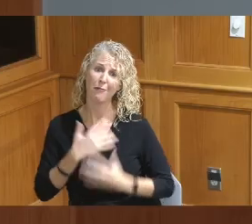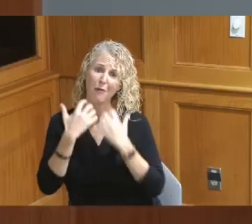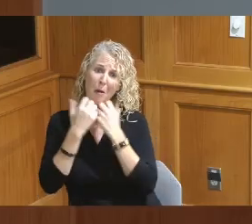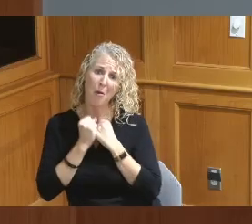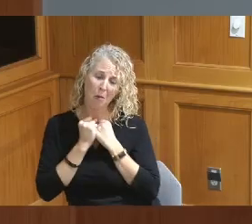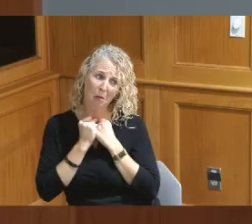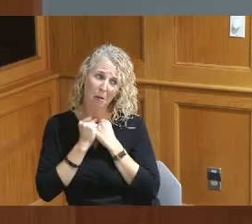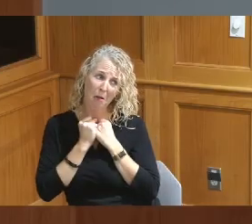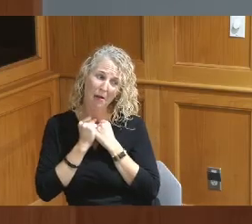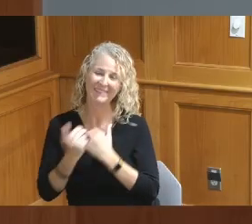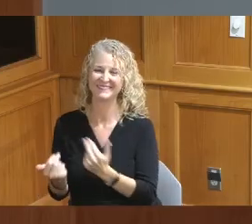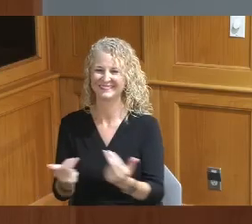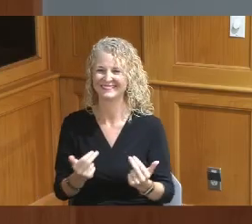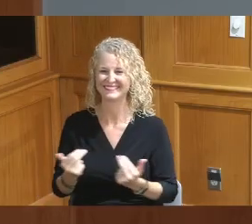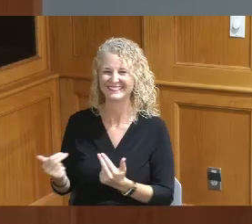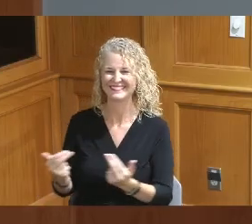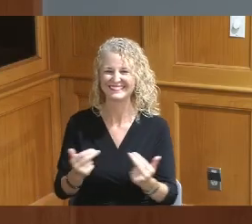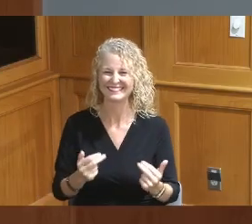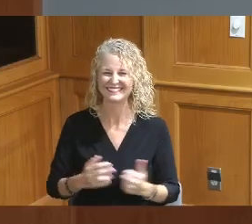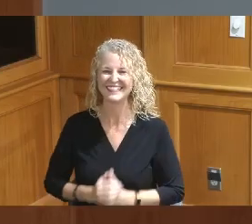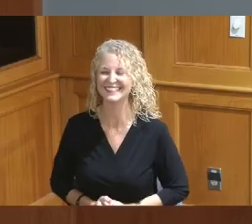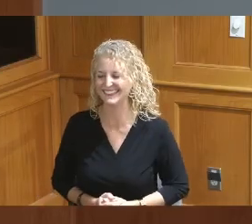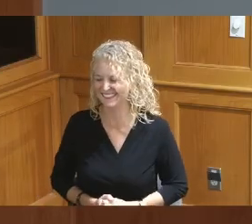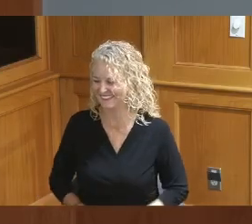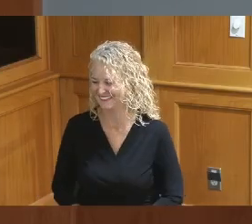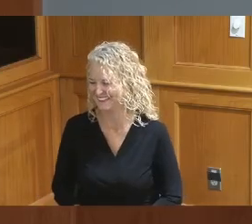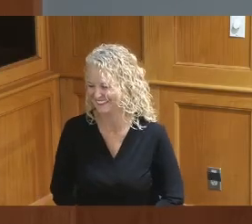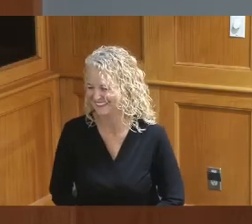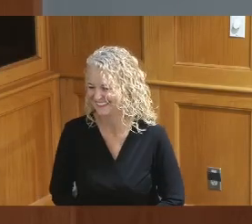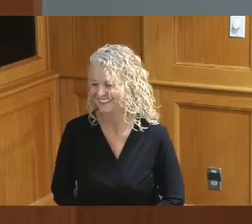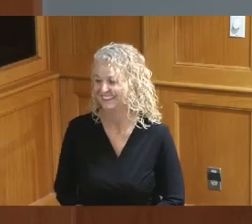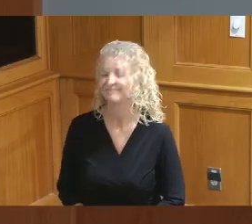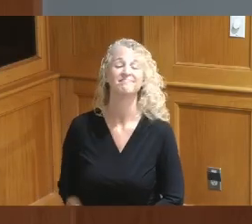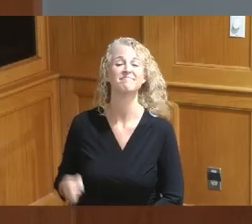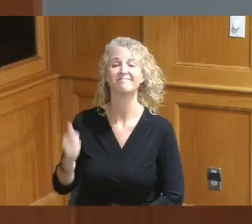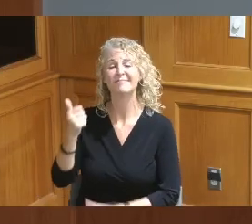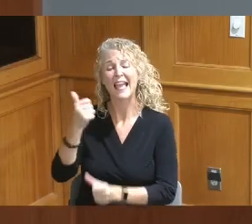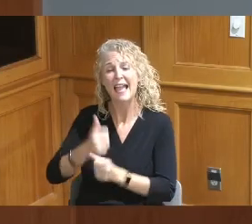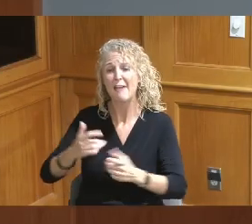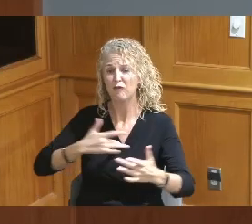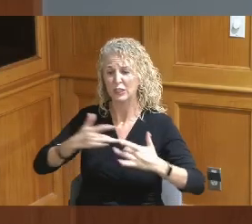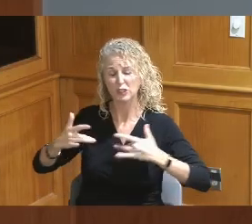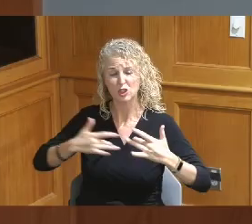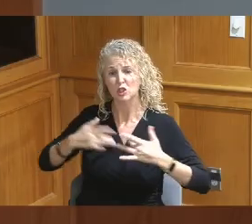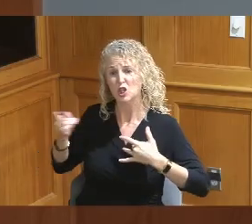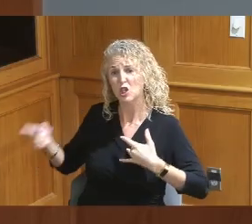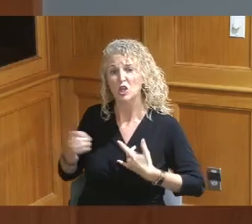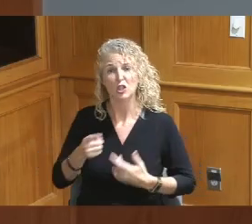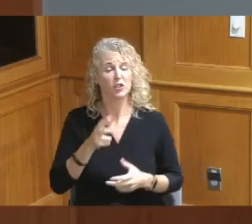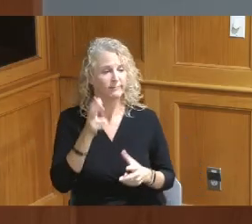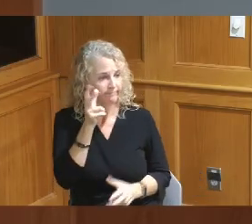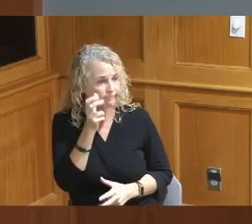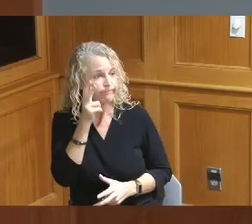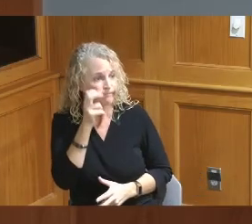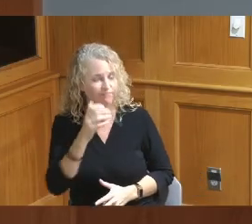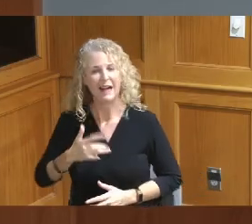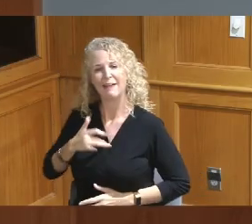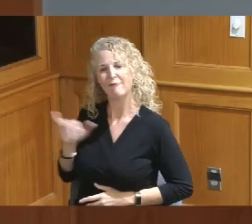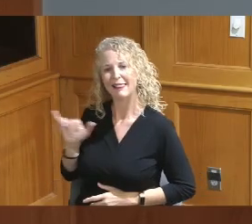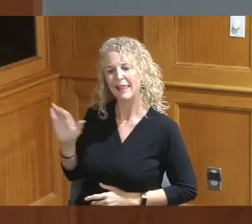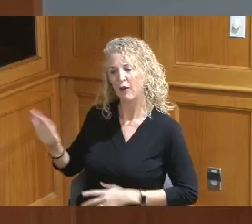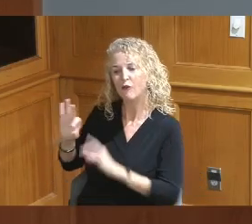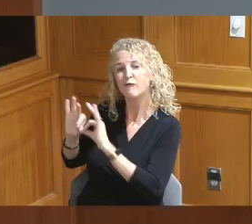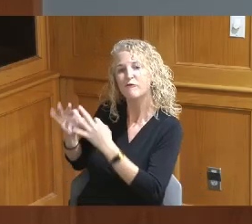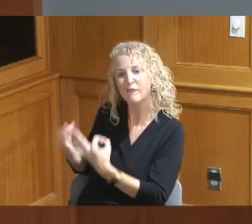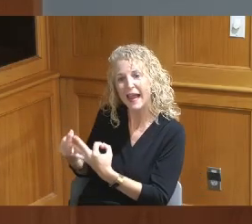I know, right? I know. A big, heavy sigh, everyone. She listens to every concern I have. She truly treats me like family.